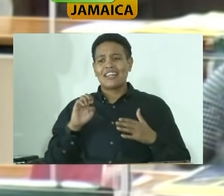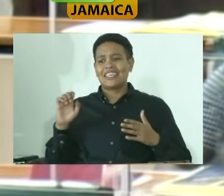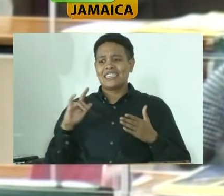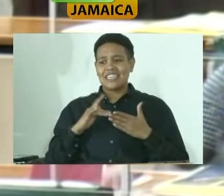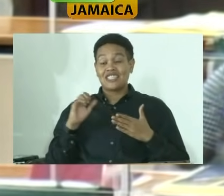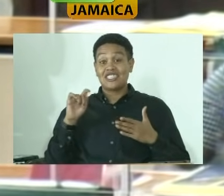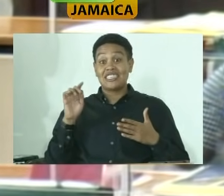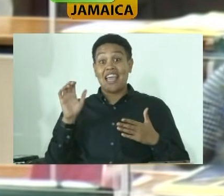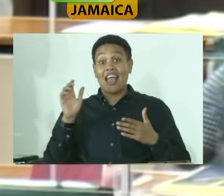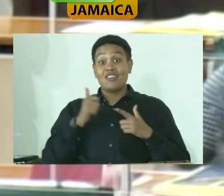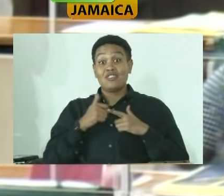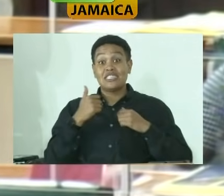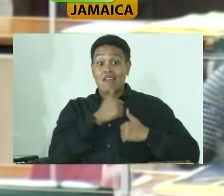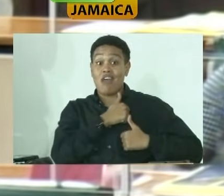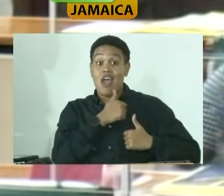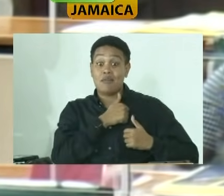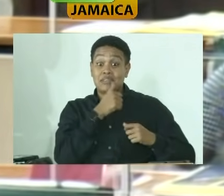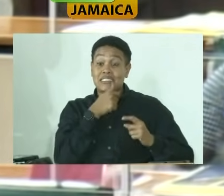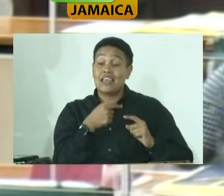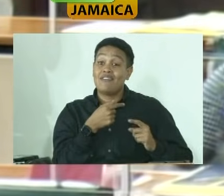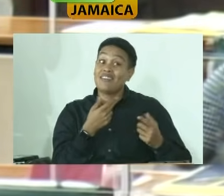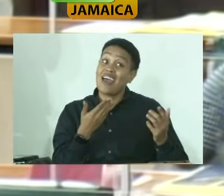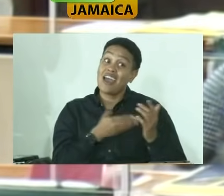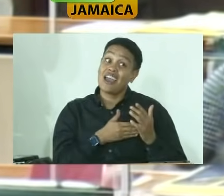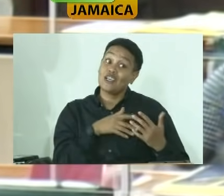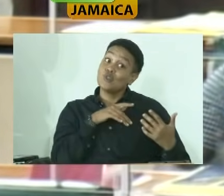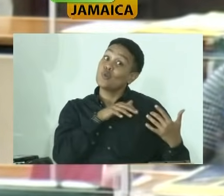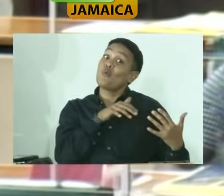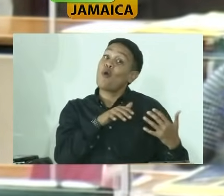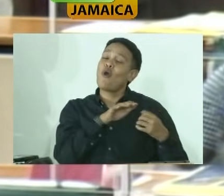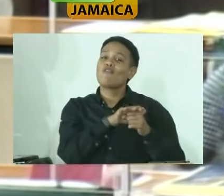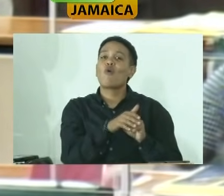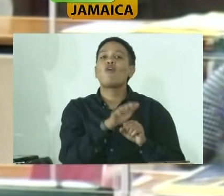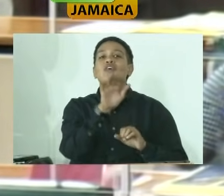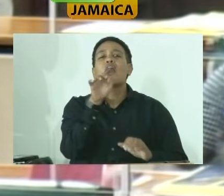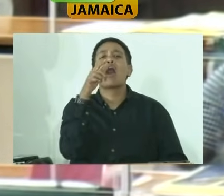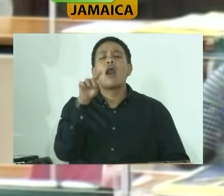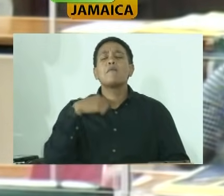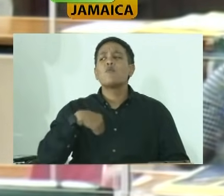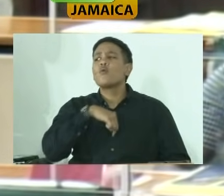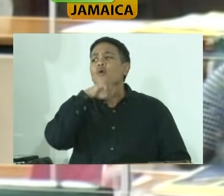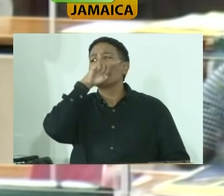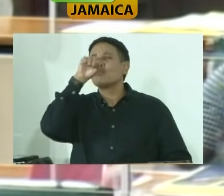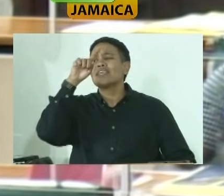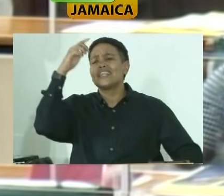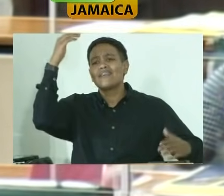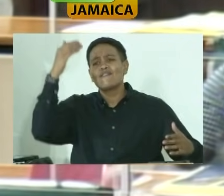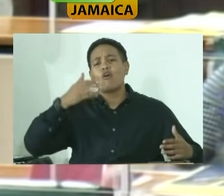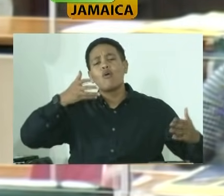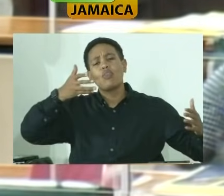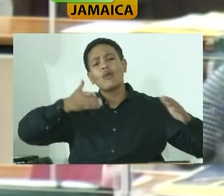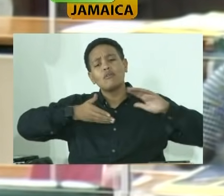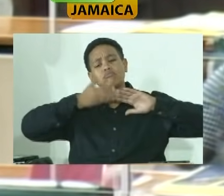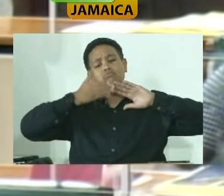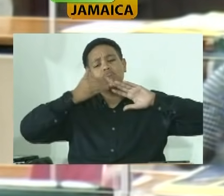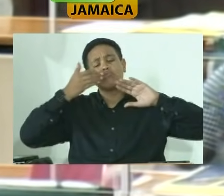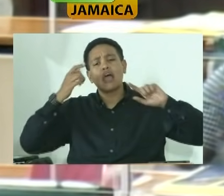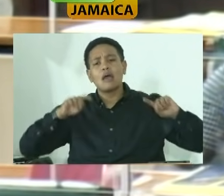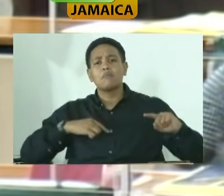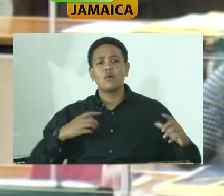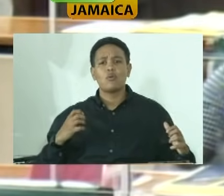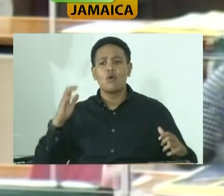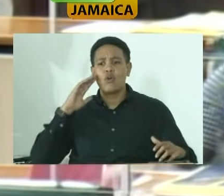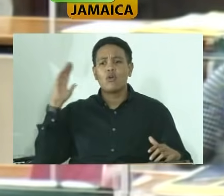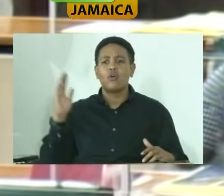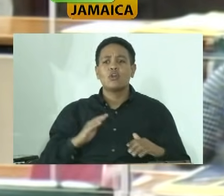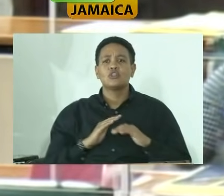Catherine Army against the war COVID-19, we have been on the front line. And I want all Jamaicans